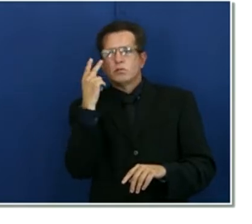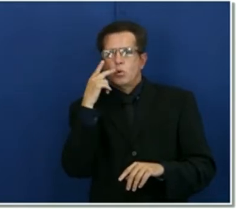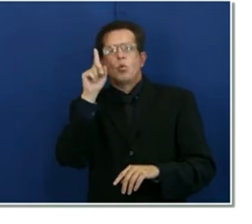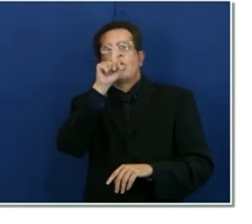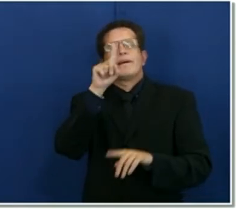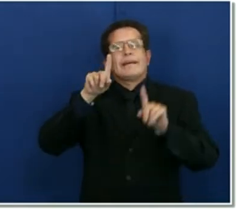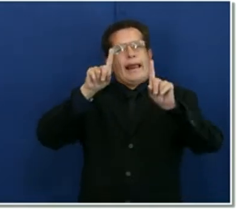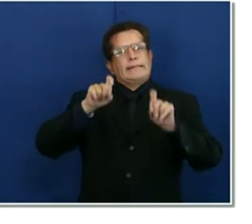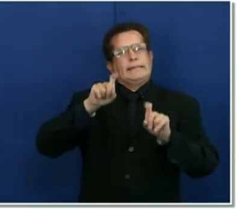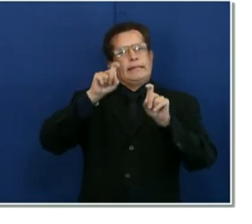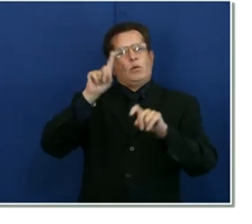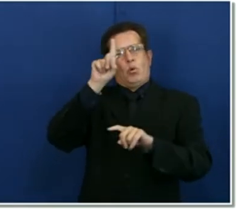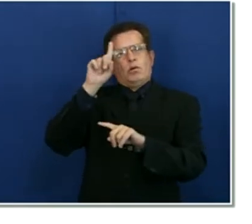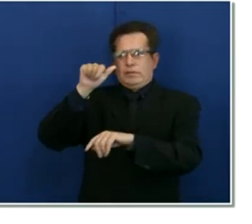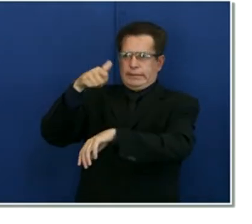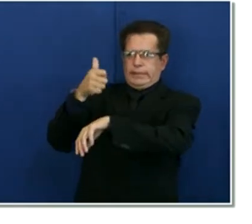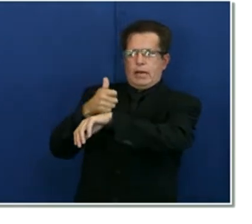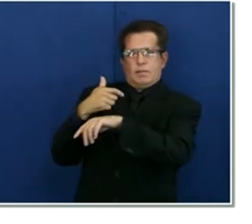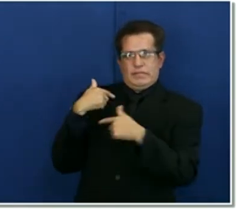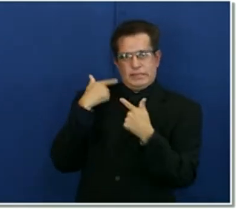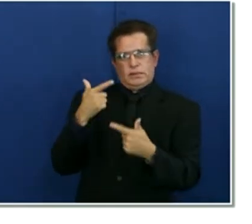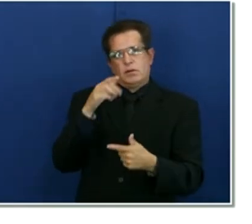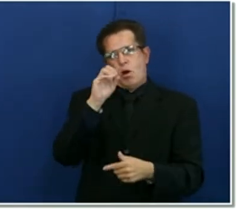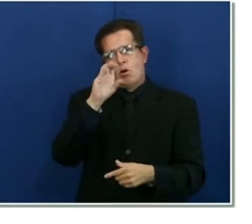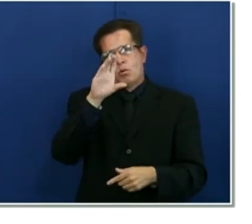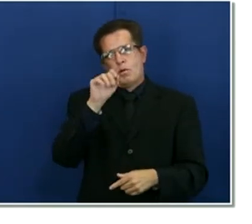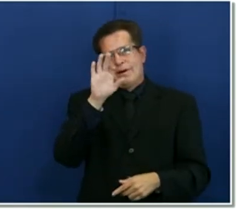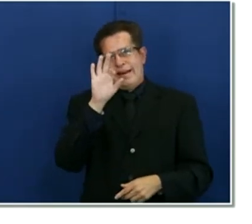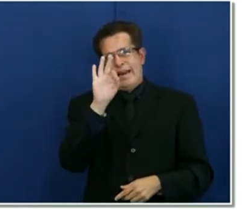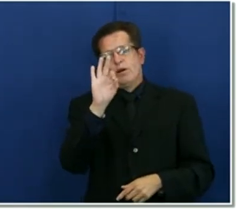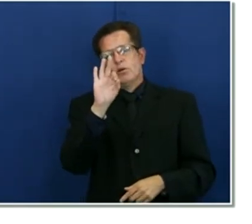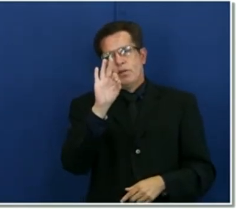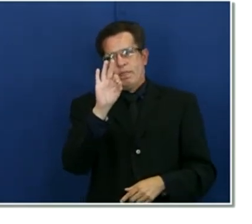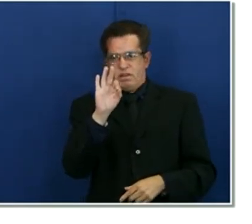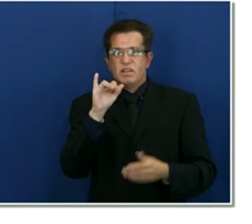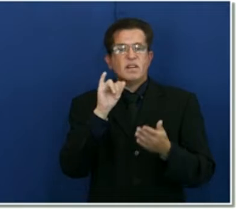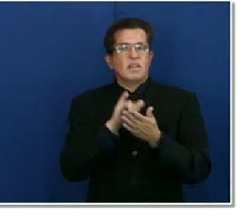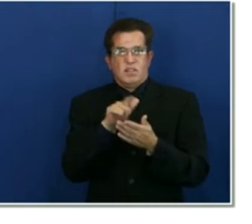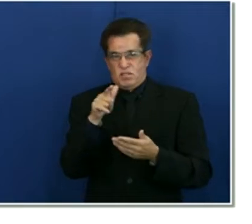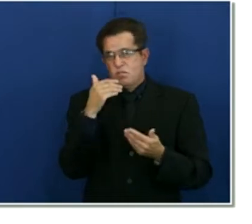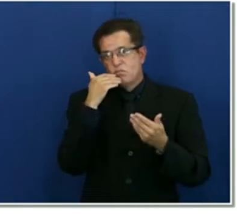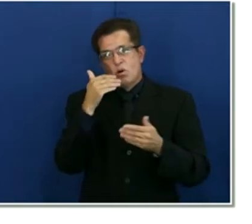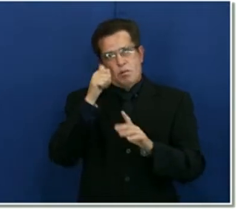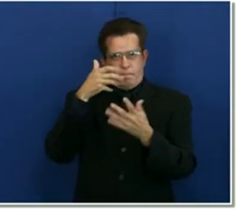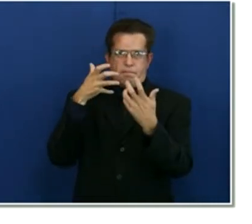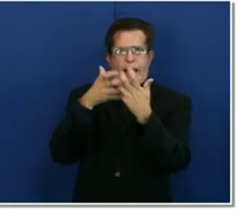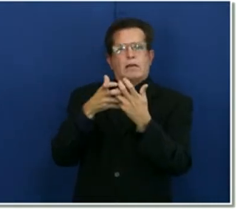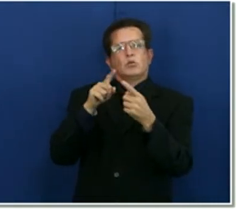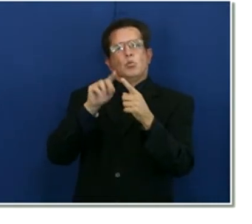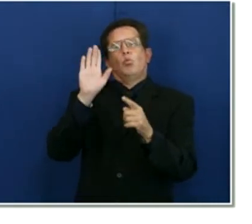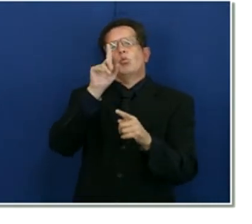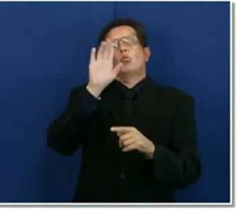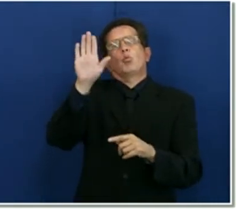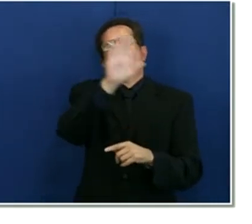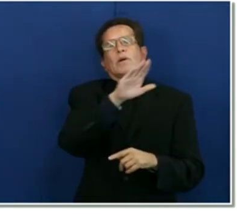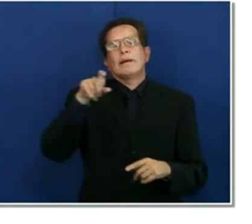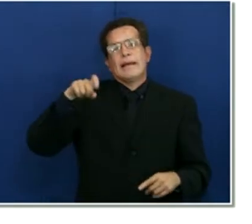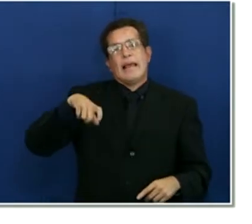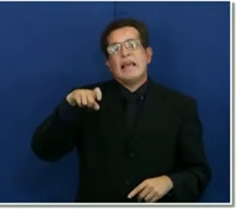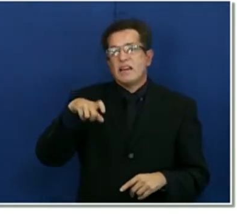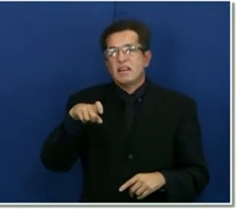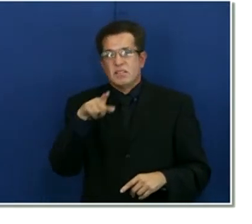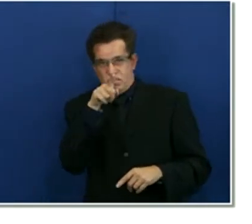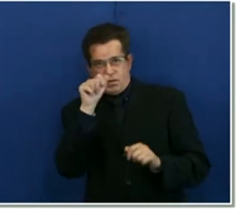testing sites as of October 9th, and these are well matched to the lowest quartile areas. Members of the public